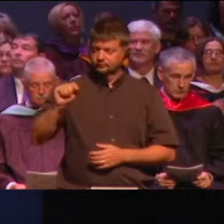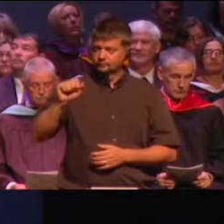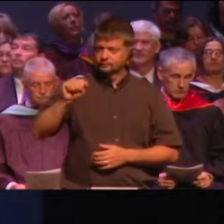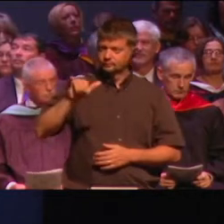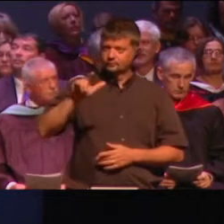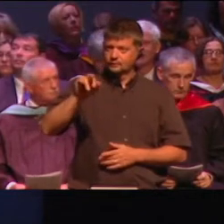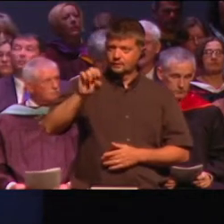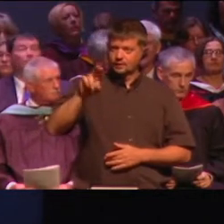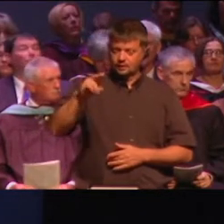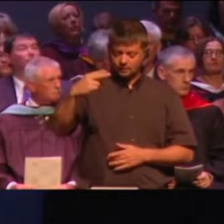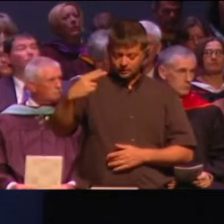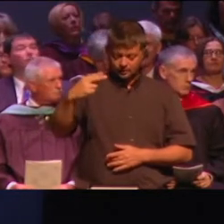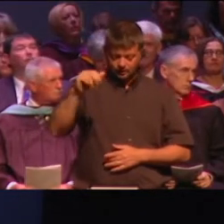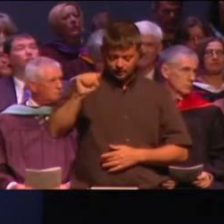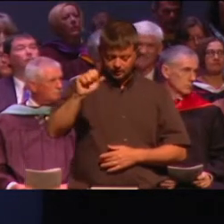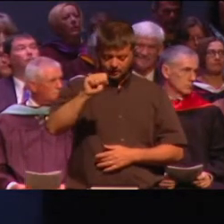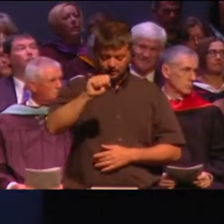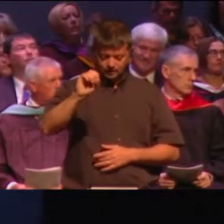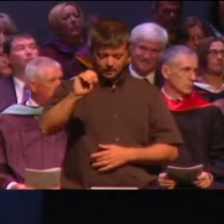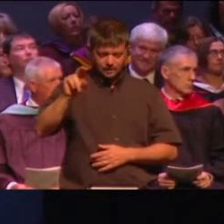Taylor Hassan.